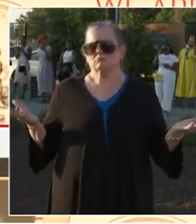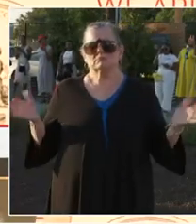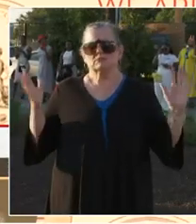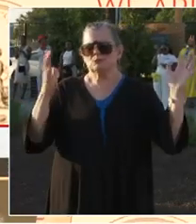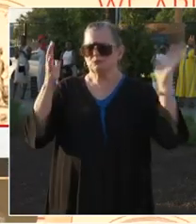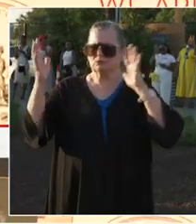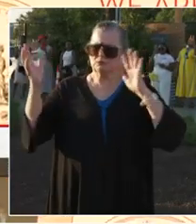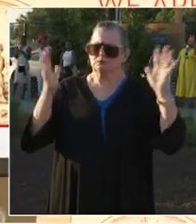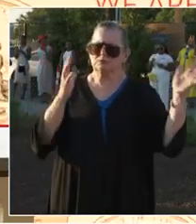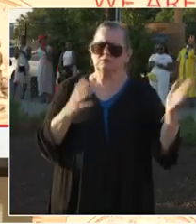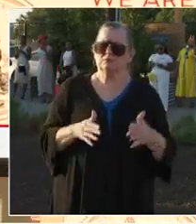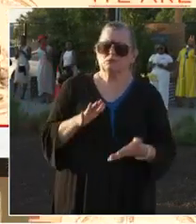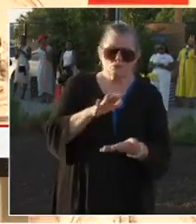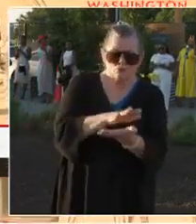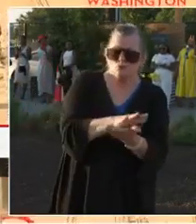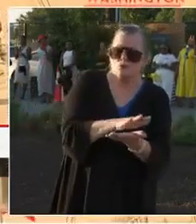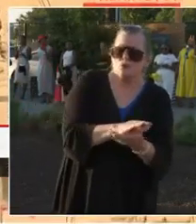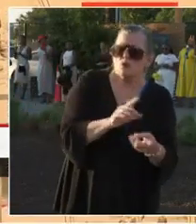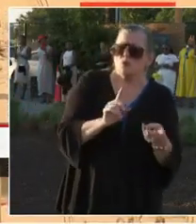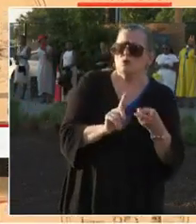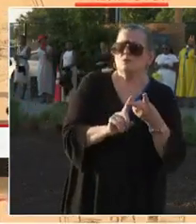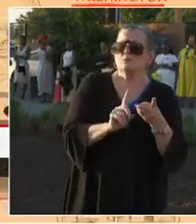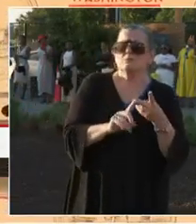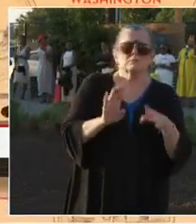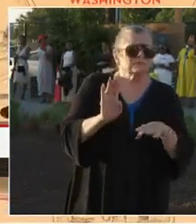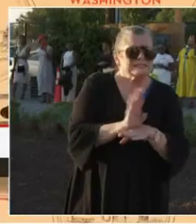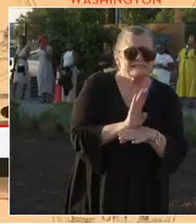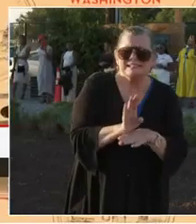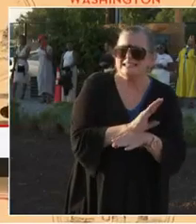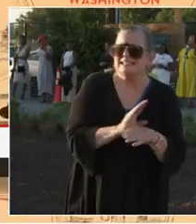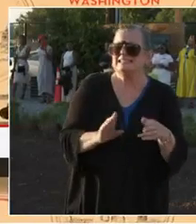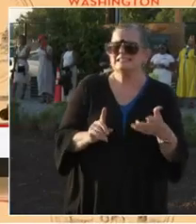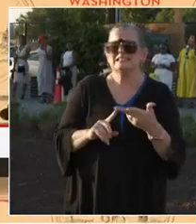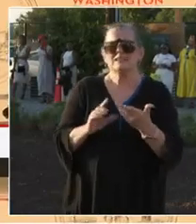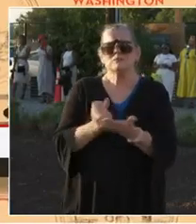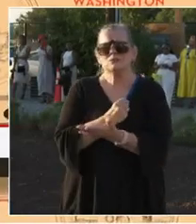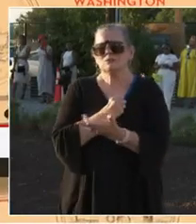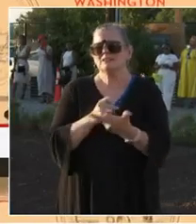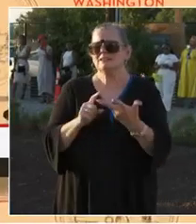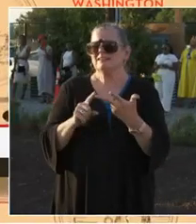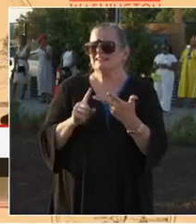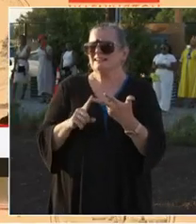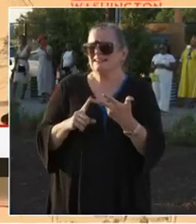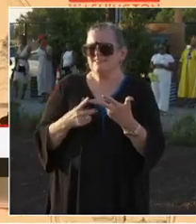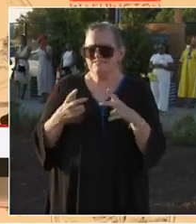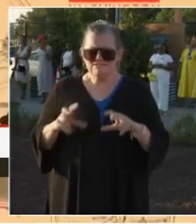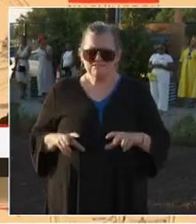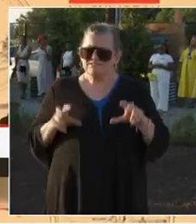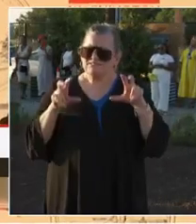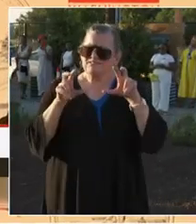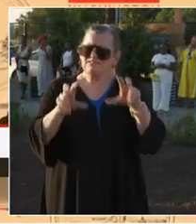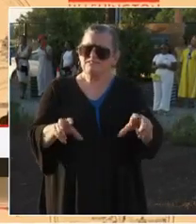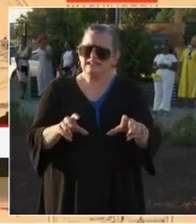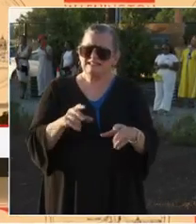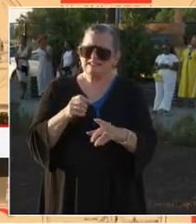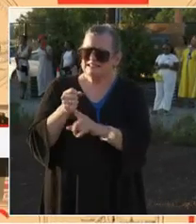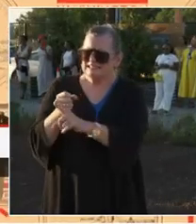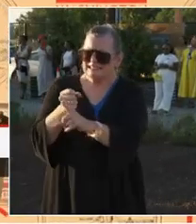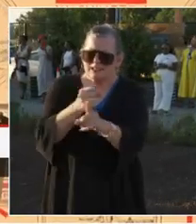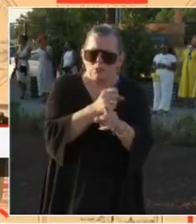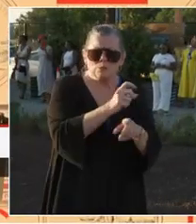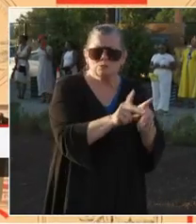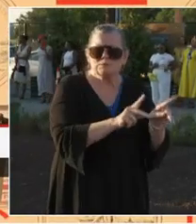that means schools, that means business opportunities, that means investing in people so that they're changing